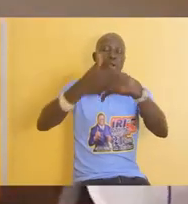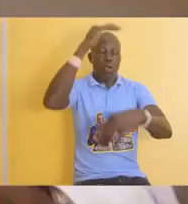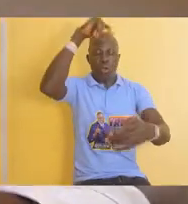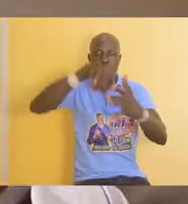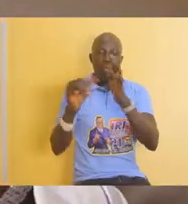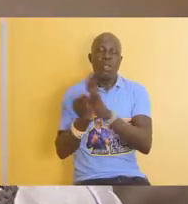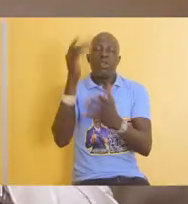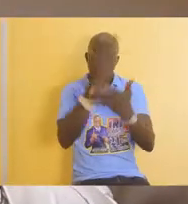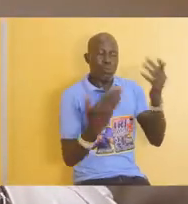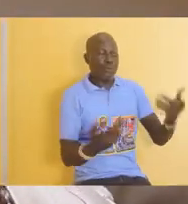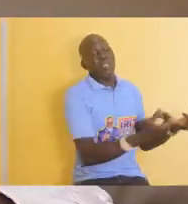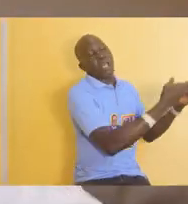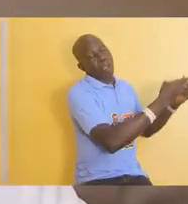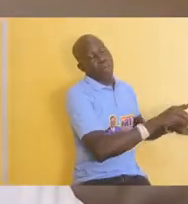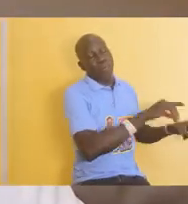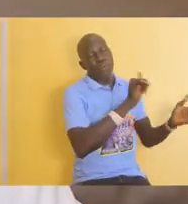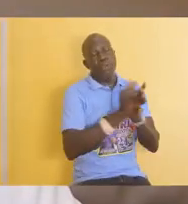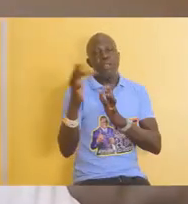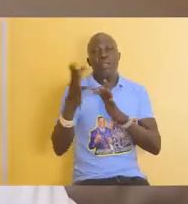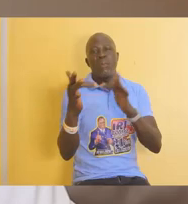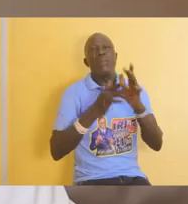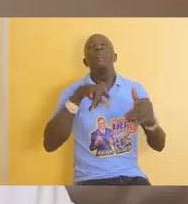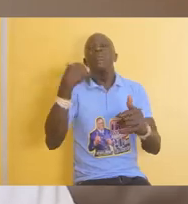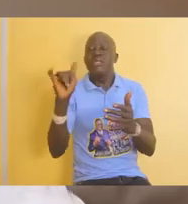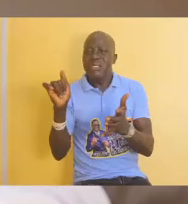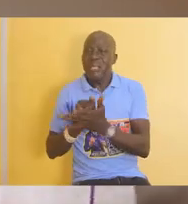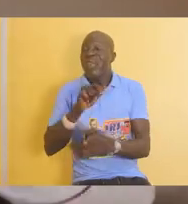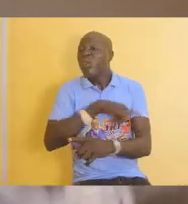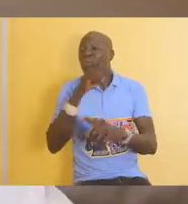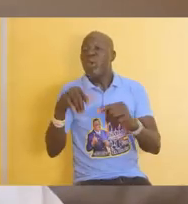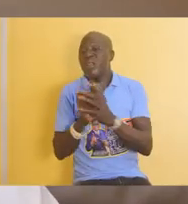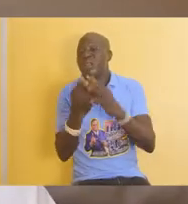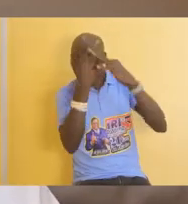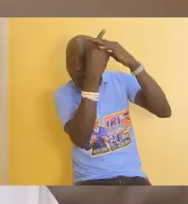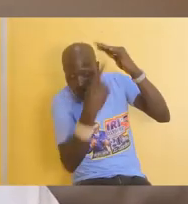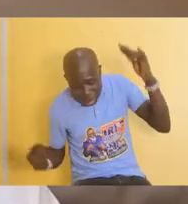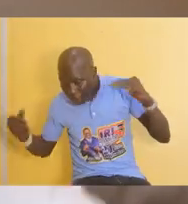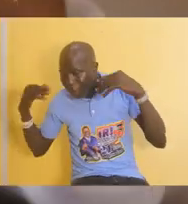were coming, something happened. The Bible says,